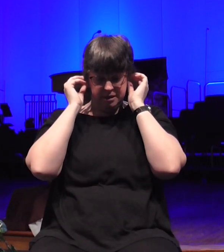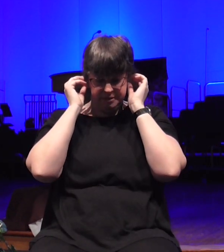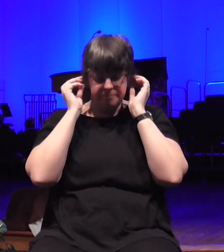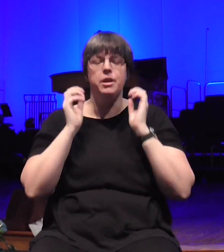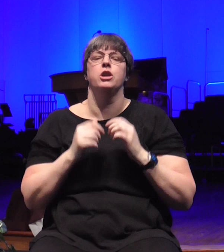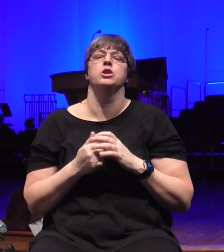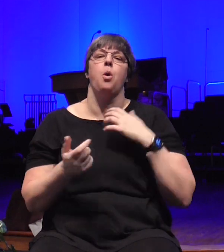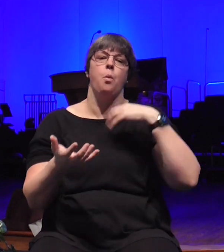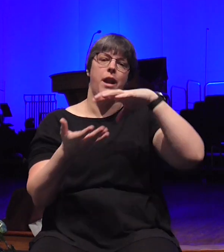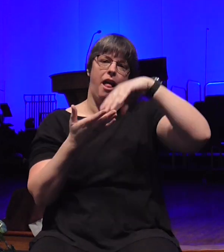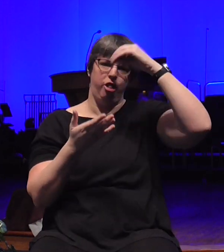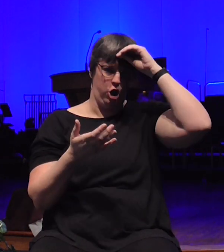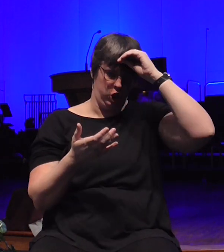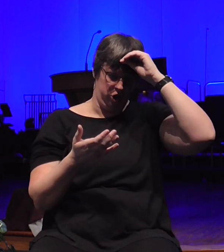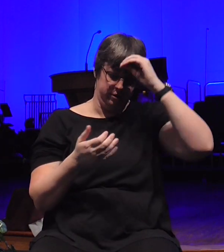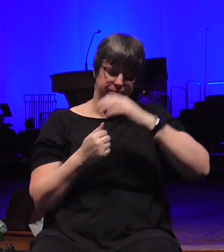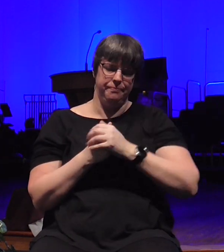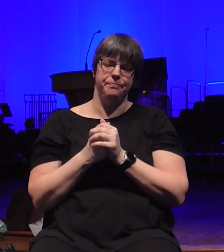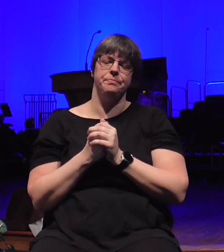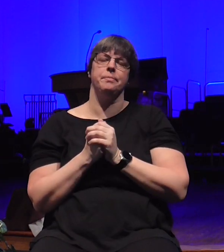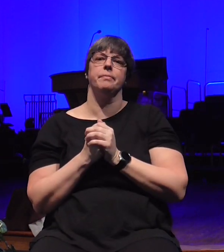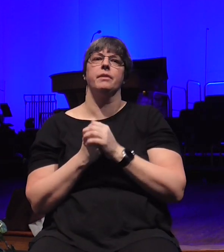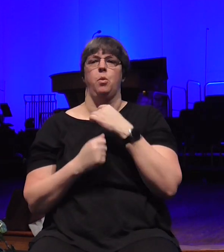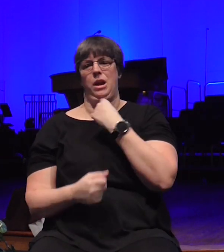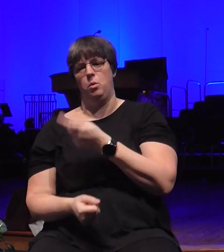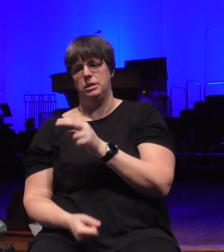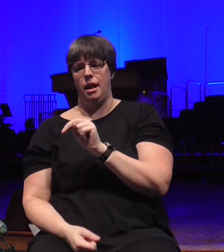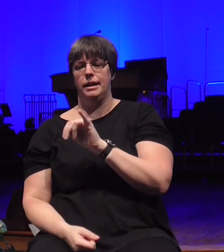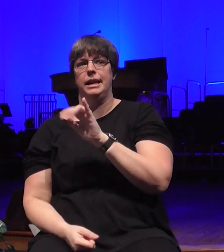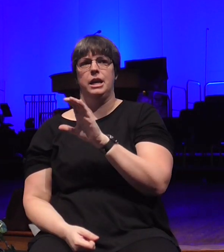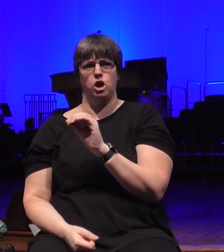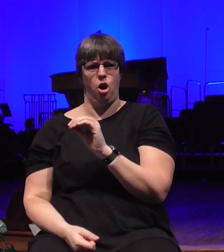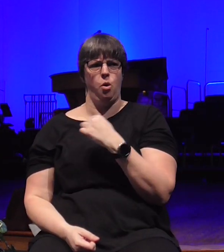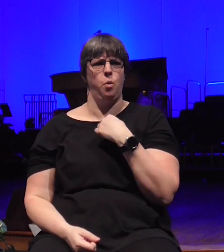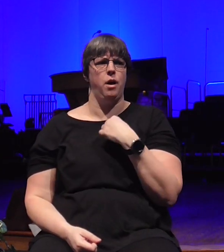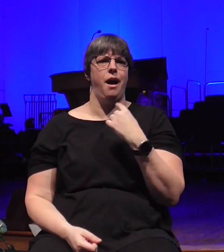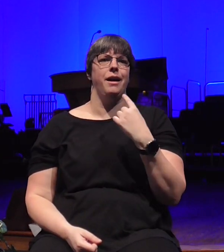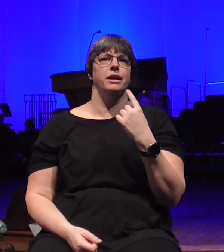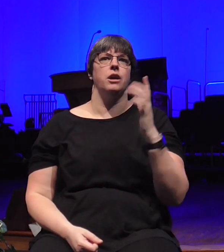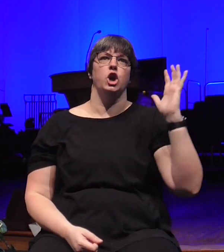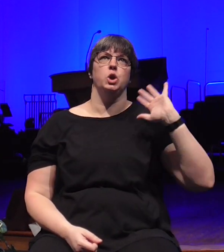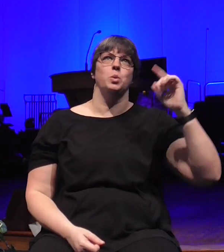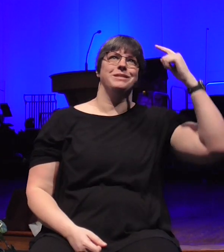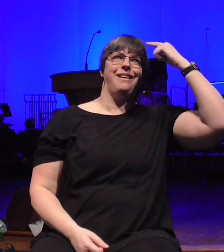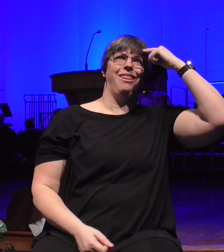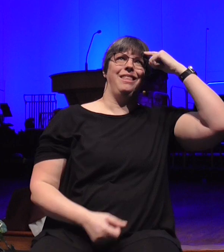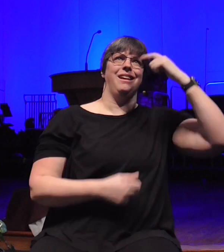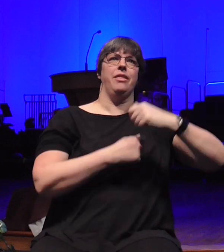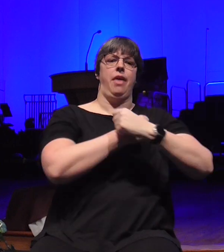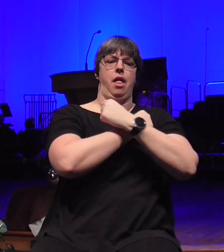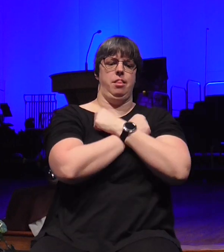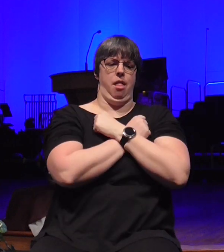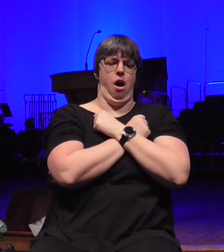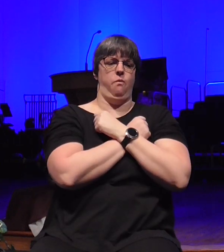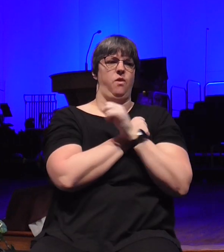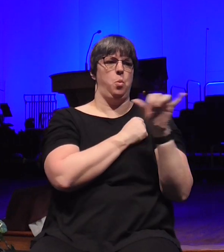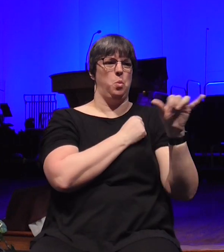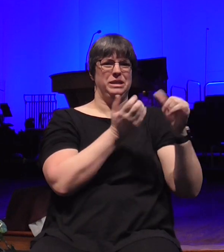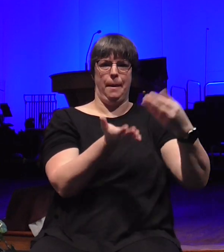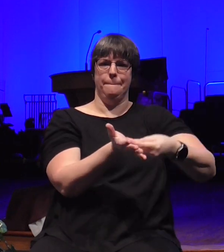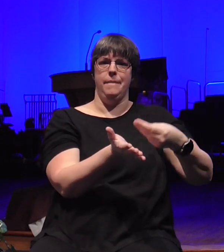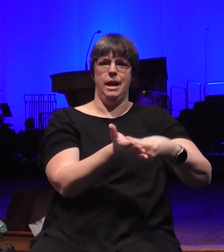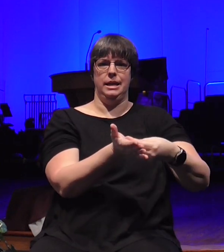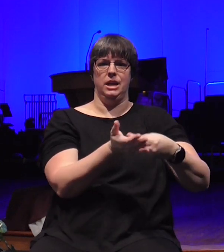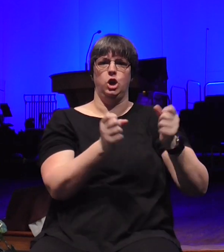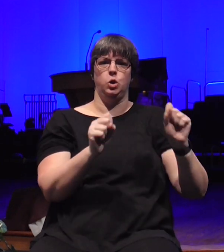tell Nico, is that I used to think years earlier in my life that love was a commodity and people could take your love and take it away from